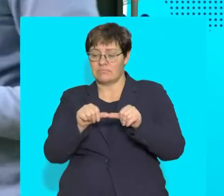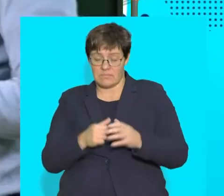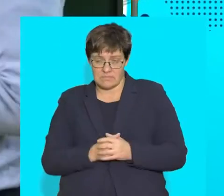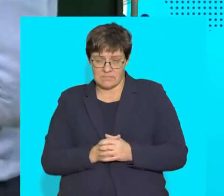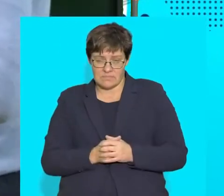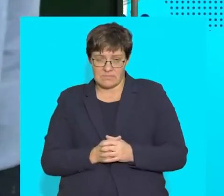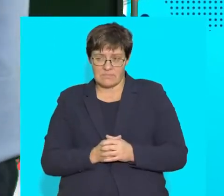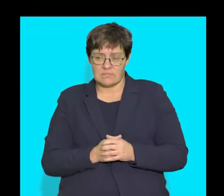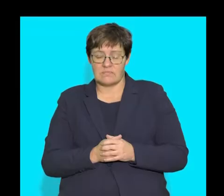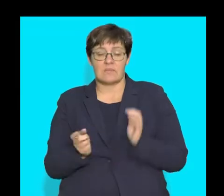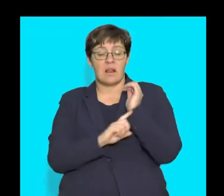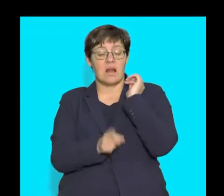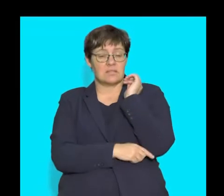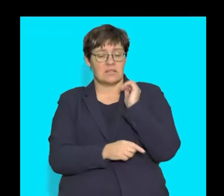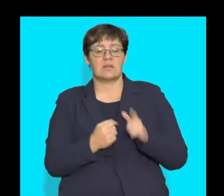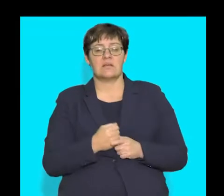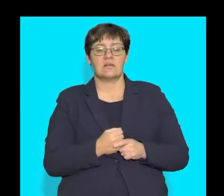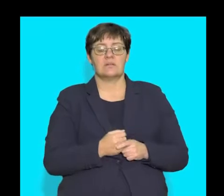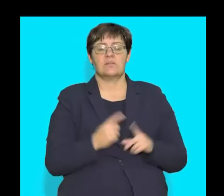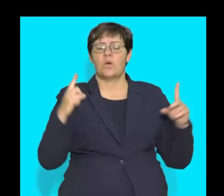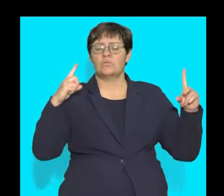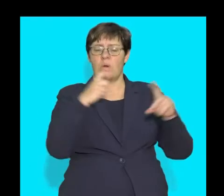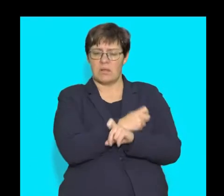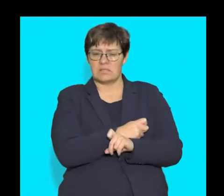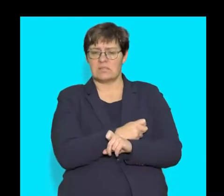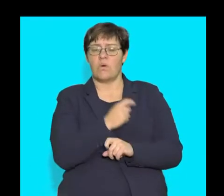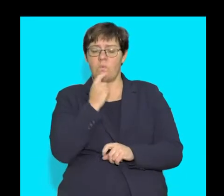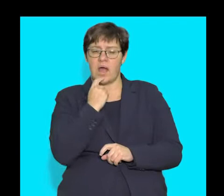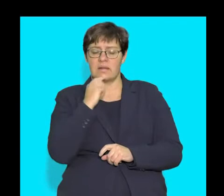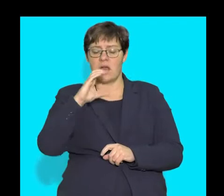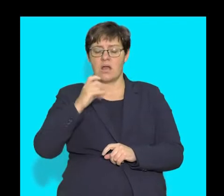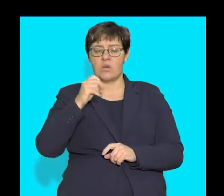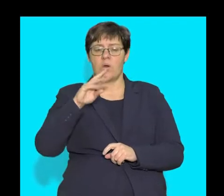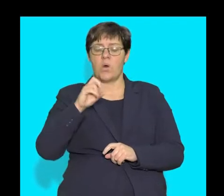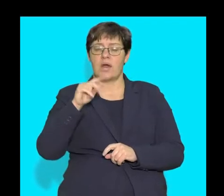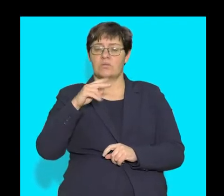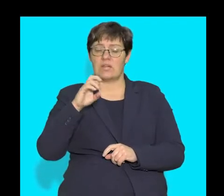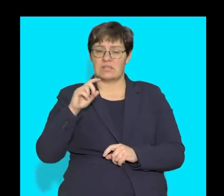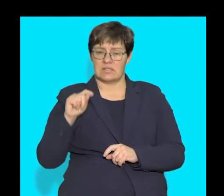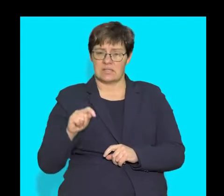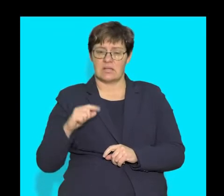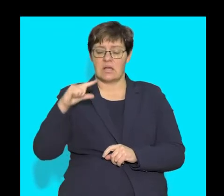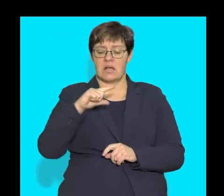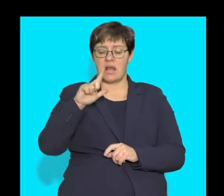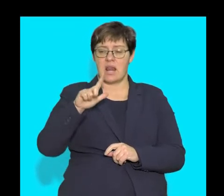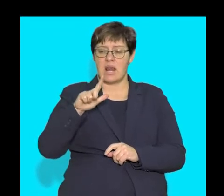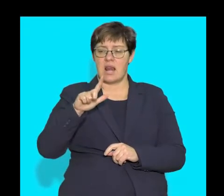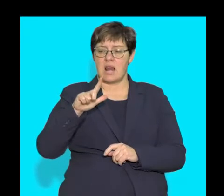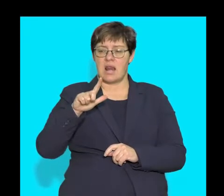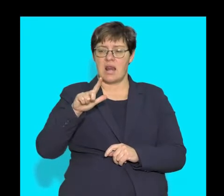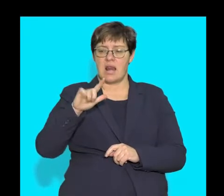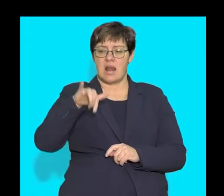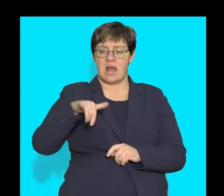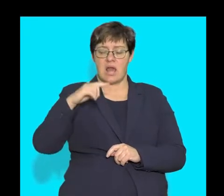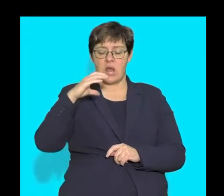body. And finally, we're going to talk about a complex form of a carbohydrate, which is called glycogen.